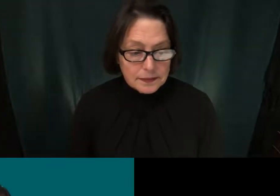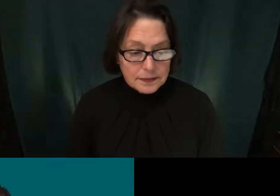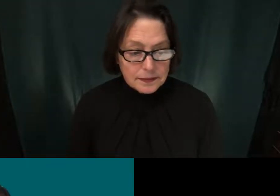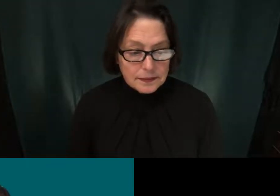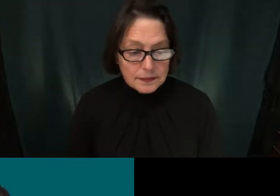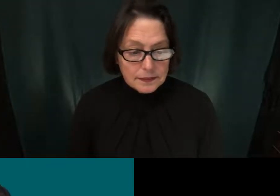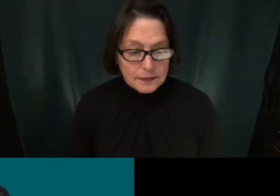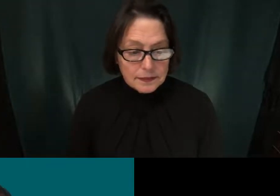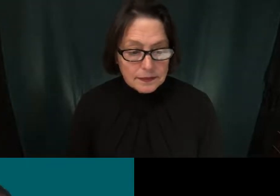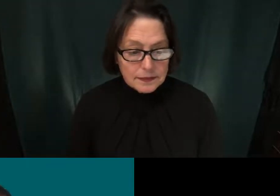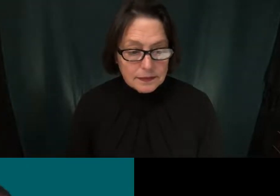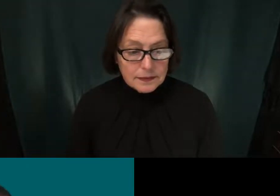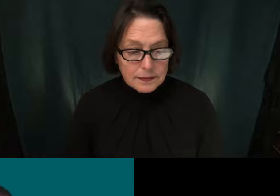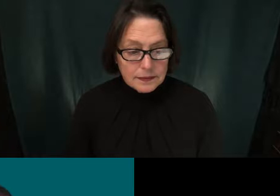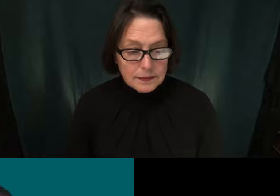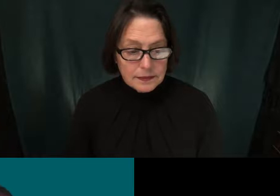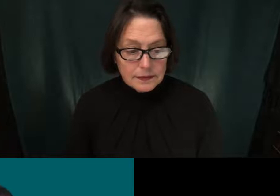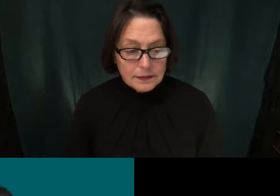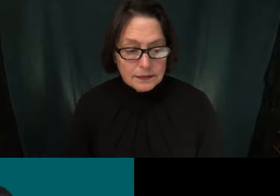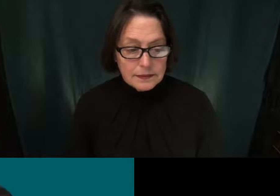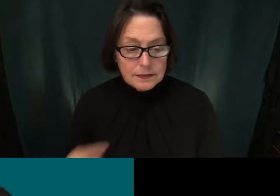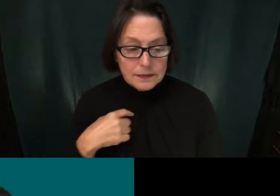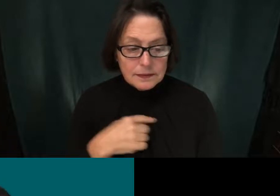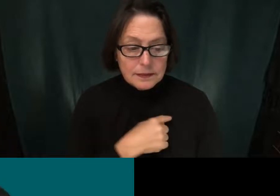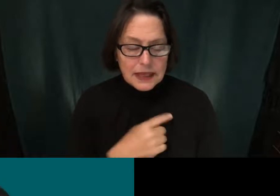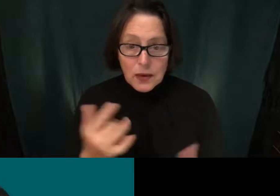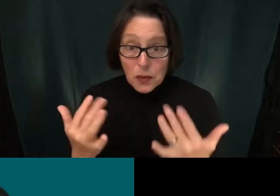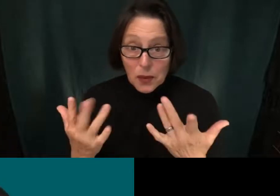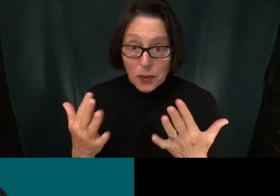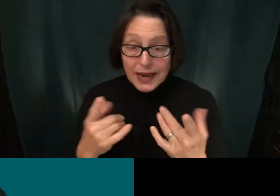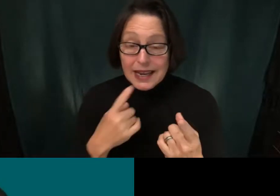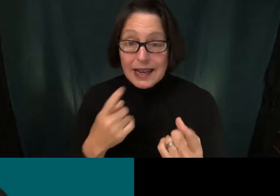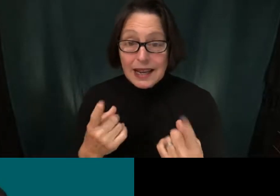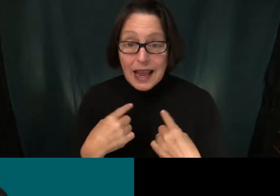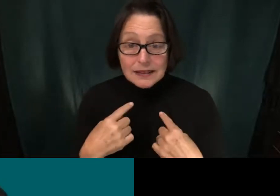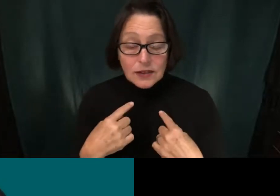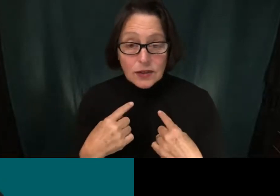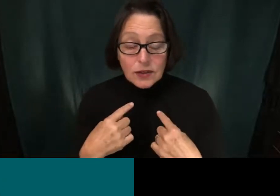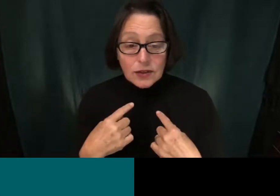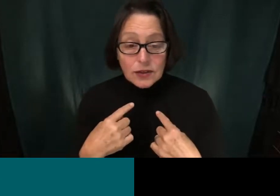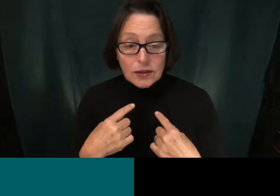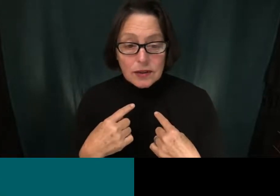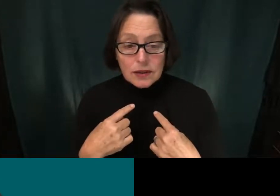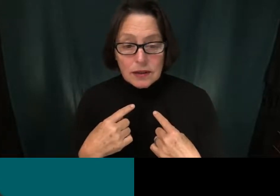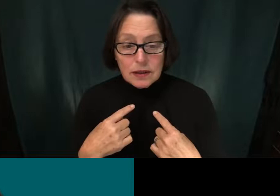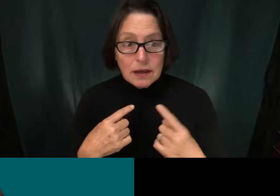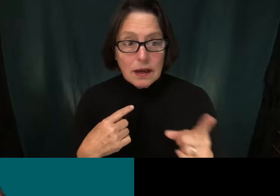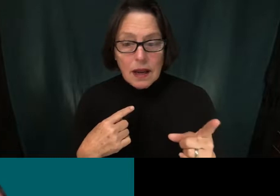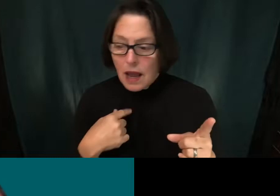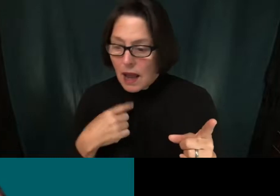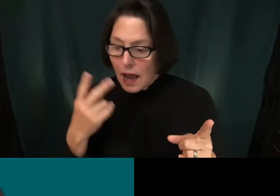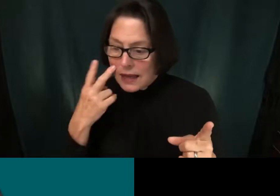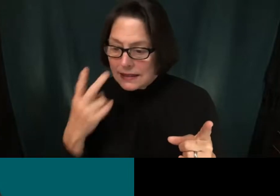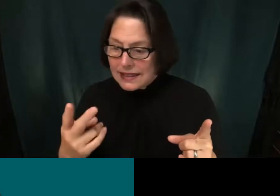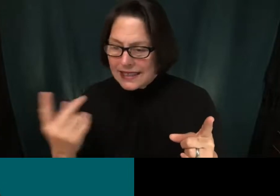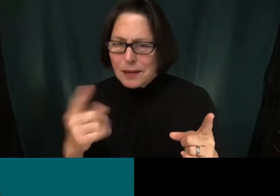So while we're waiting for the clarifying response to get typed out, I see something in the chat actually I wanted